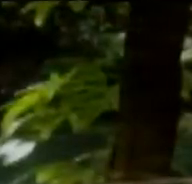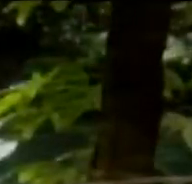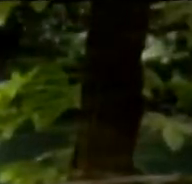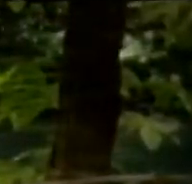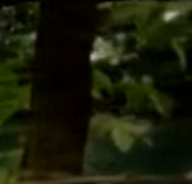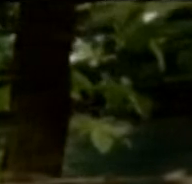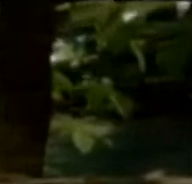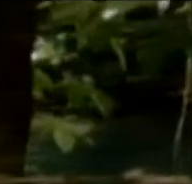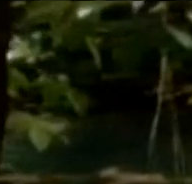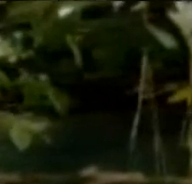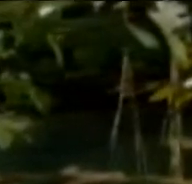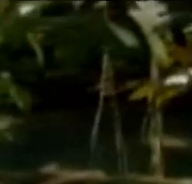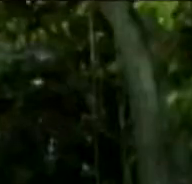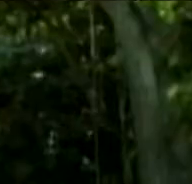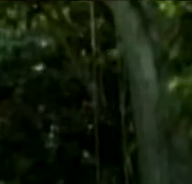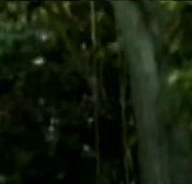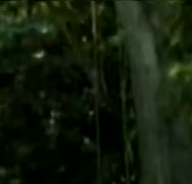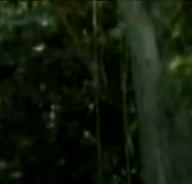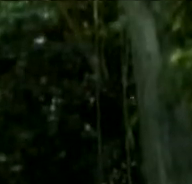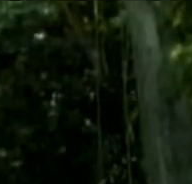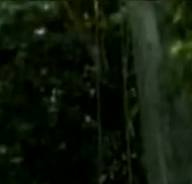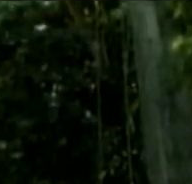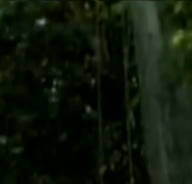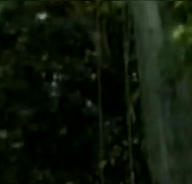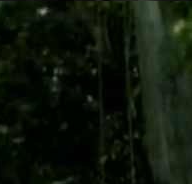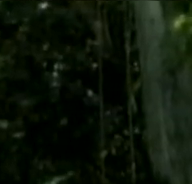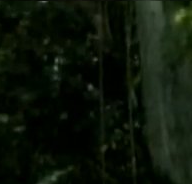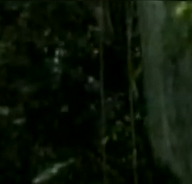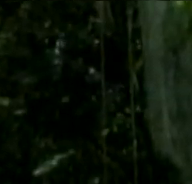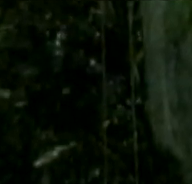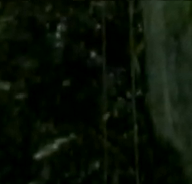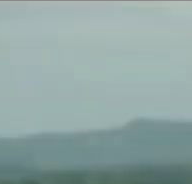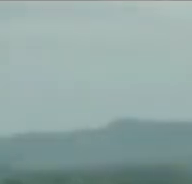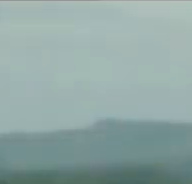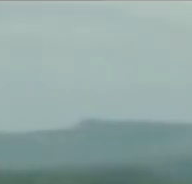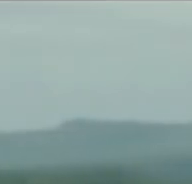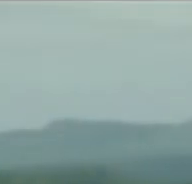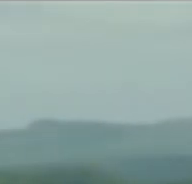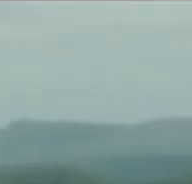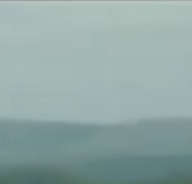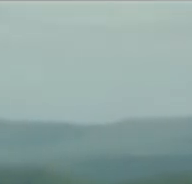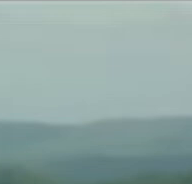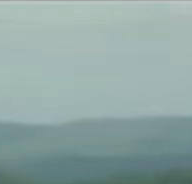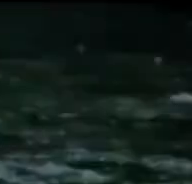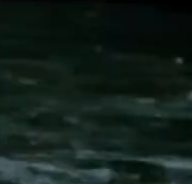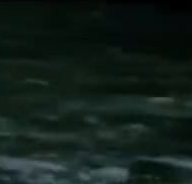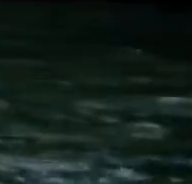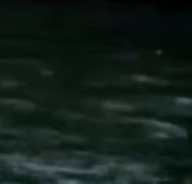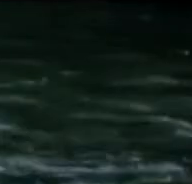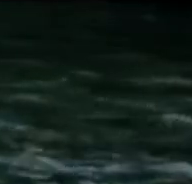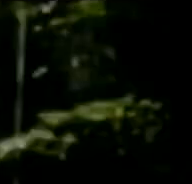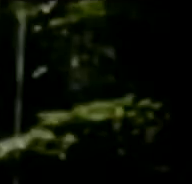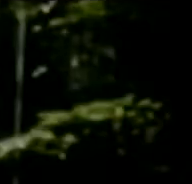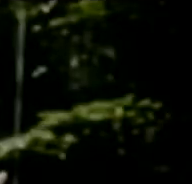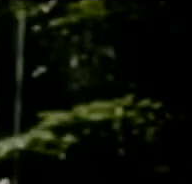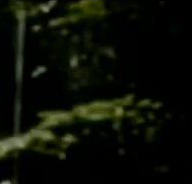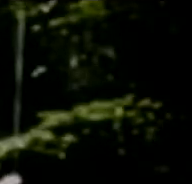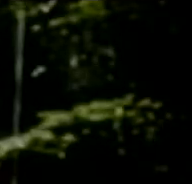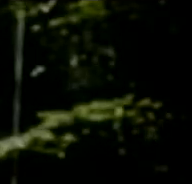water flows underground deep in Jamaica's heartland, the Cockpit Country,